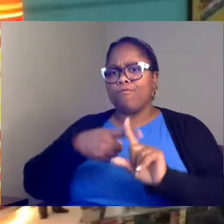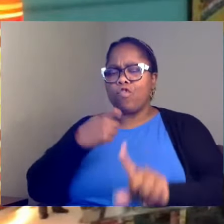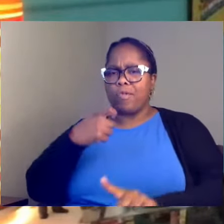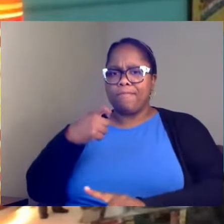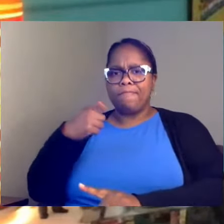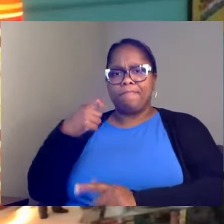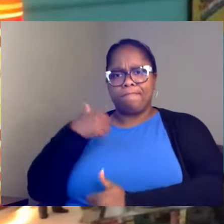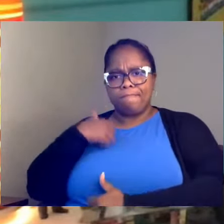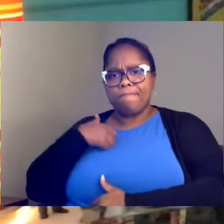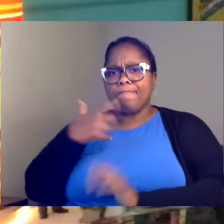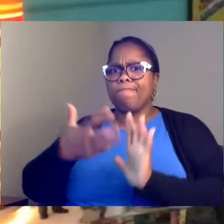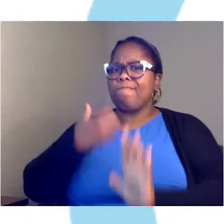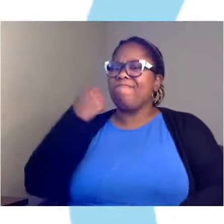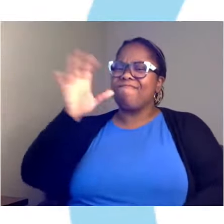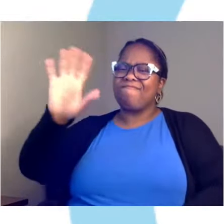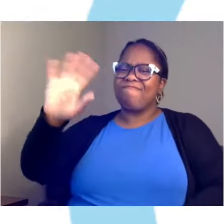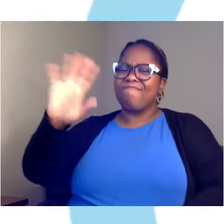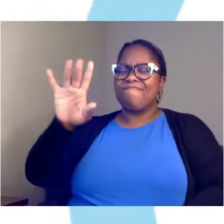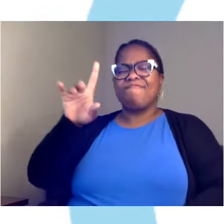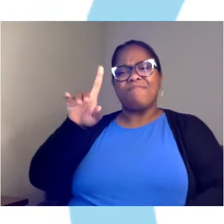about the human impact of their job.